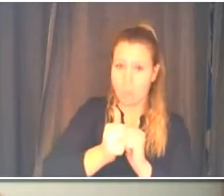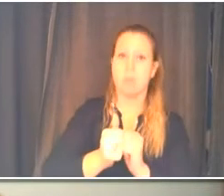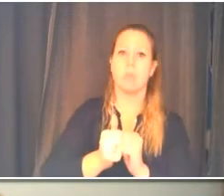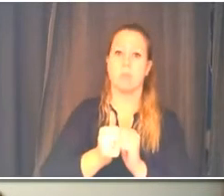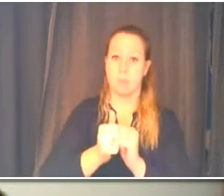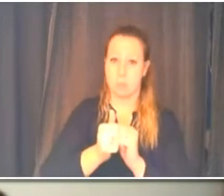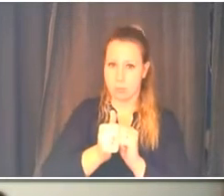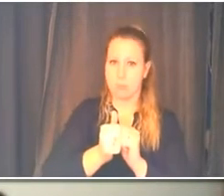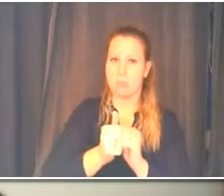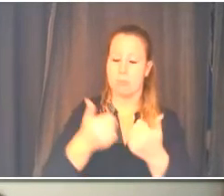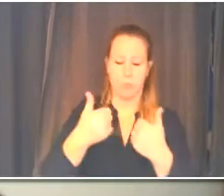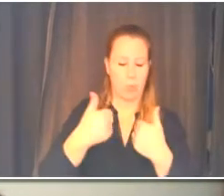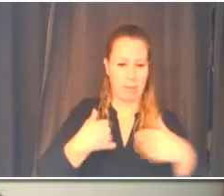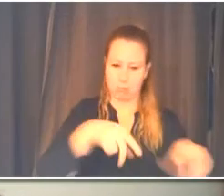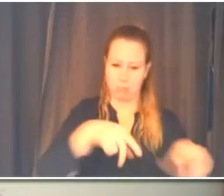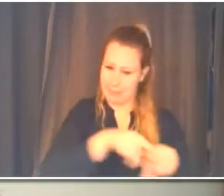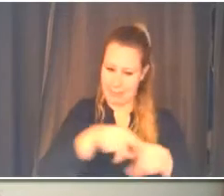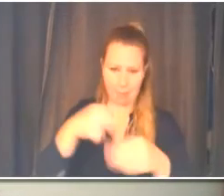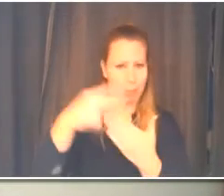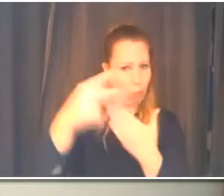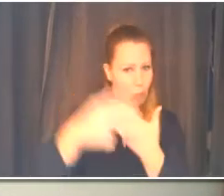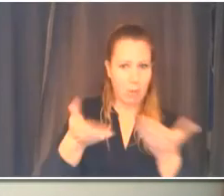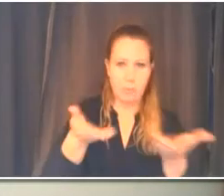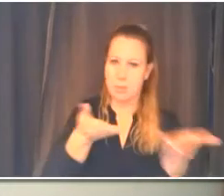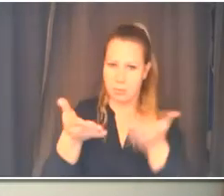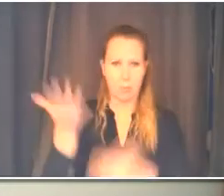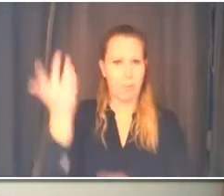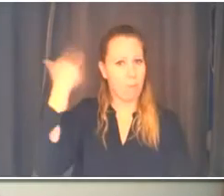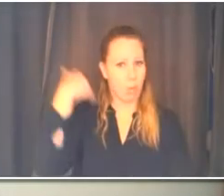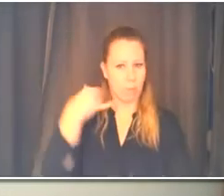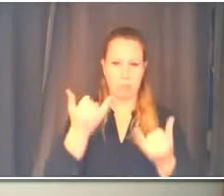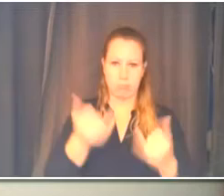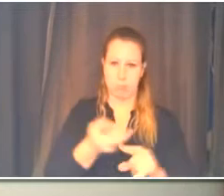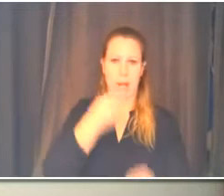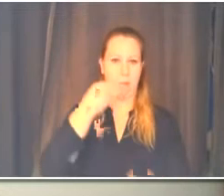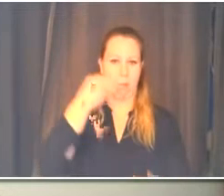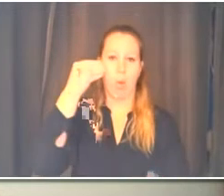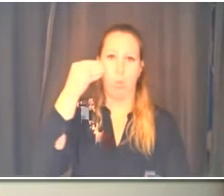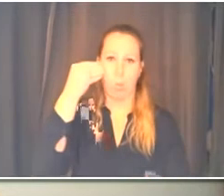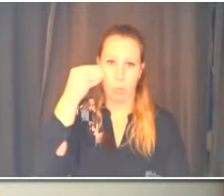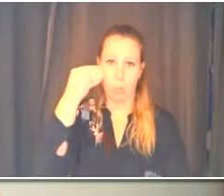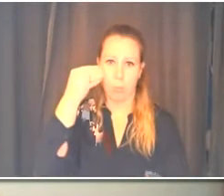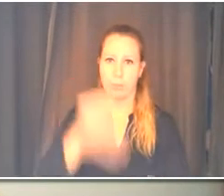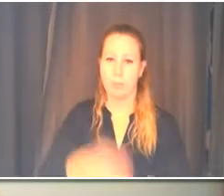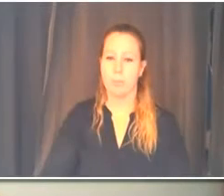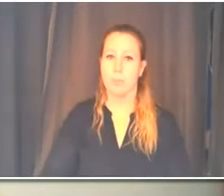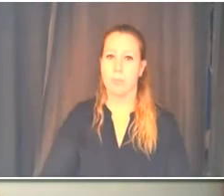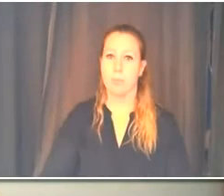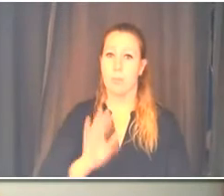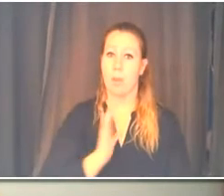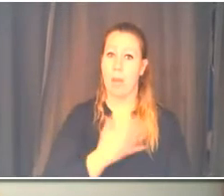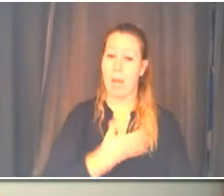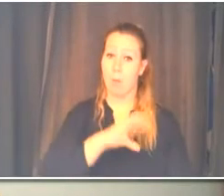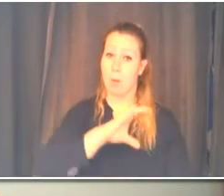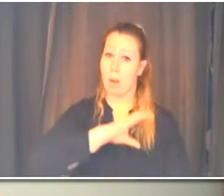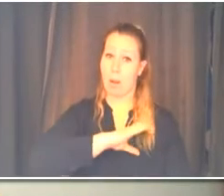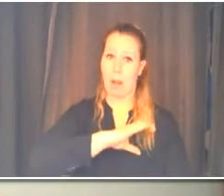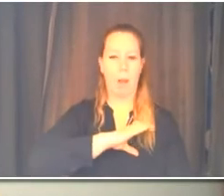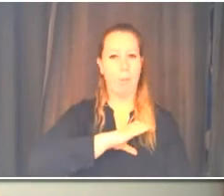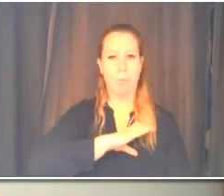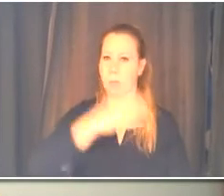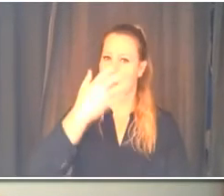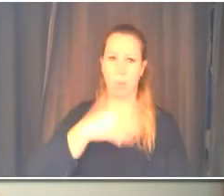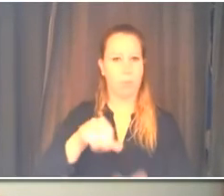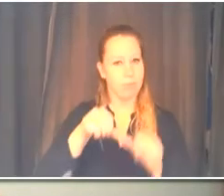domestic violence unit stands ready and committed to provide valuable services to those falling victim to domestic abuse